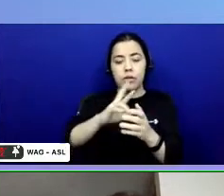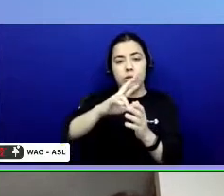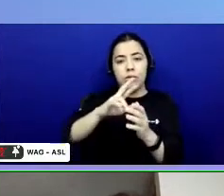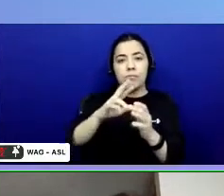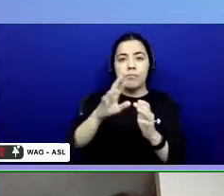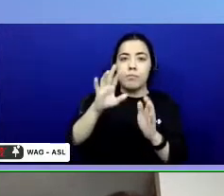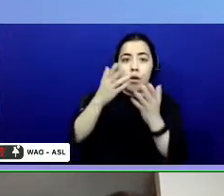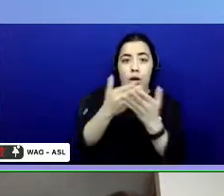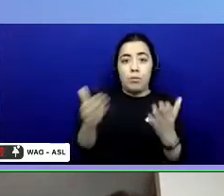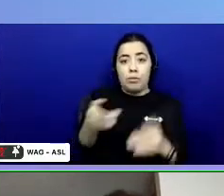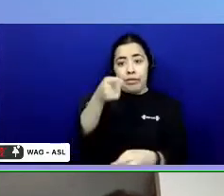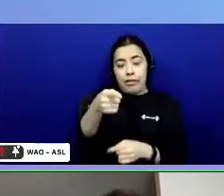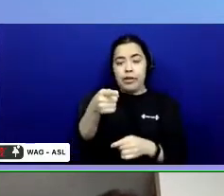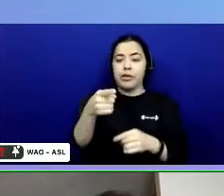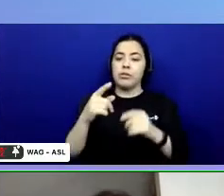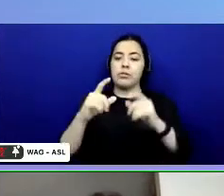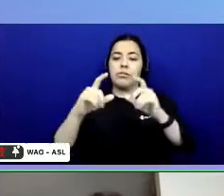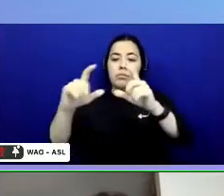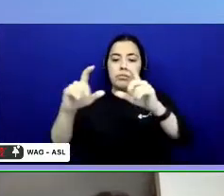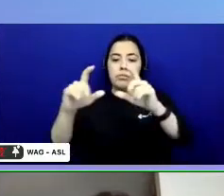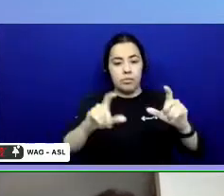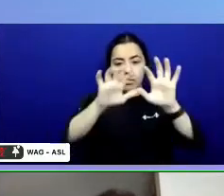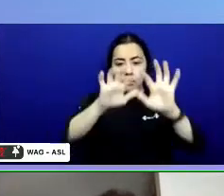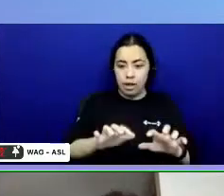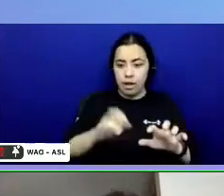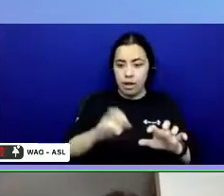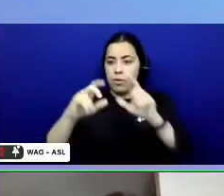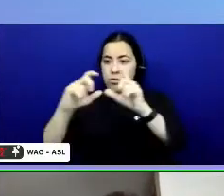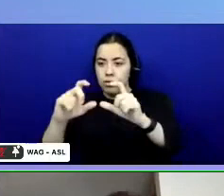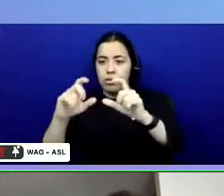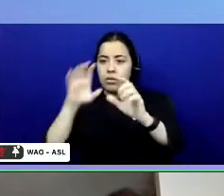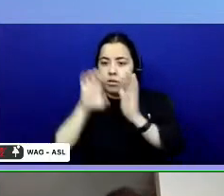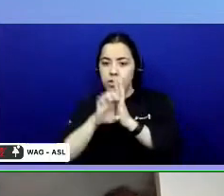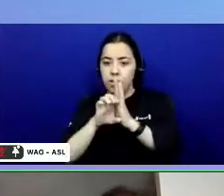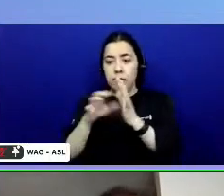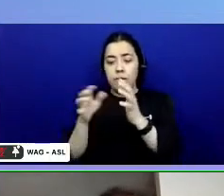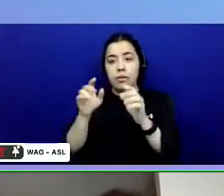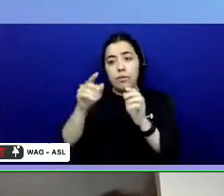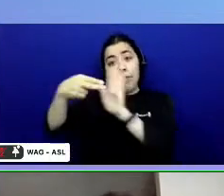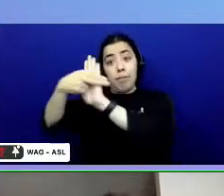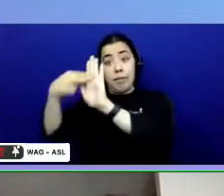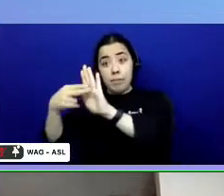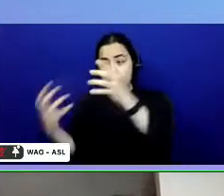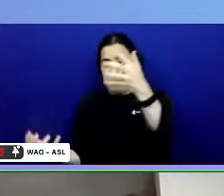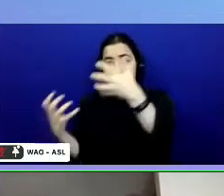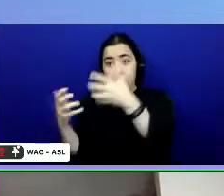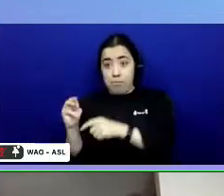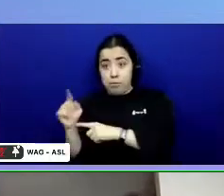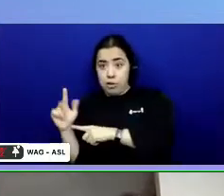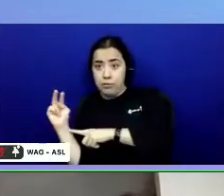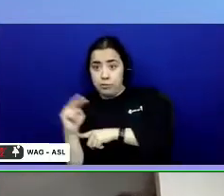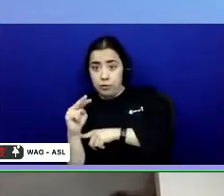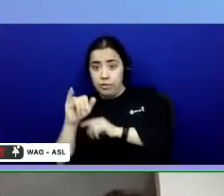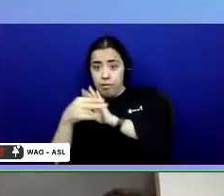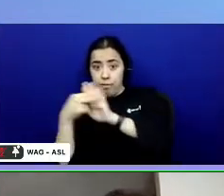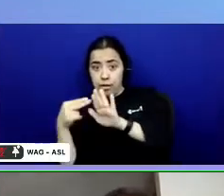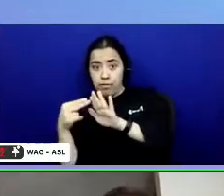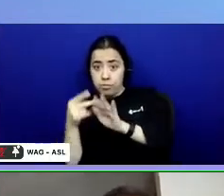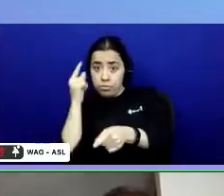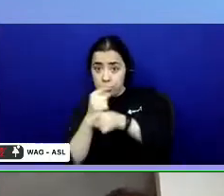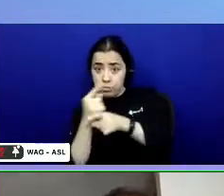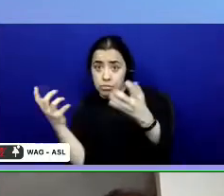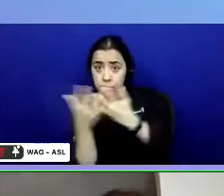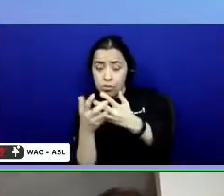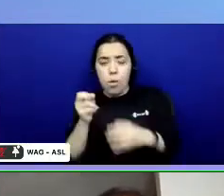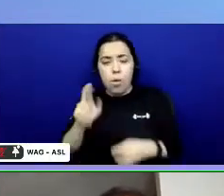web page match what the machine learning thinks it is. Just like a visual user would look at a page and see like, okay, here's the submit buttons and the